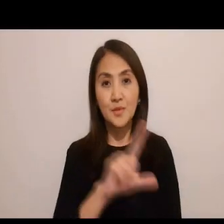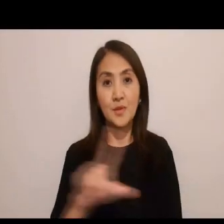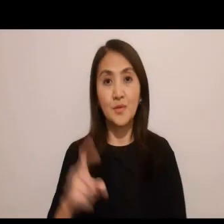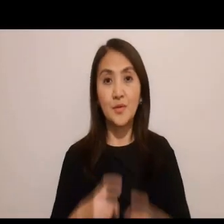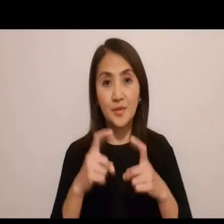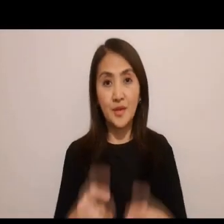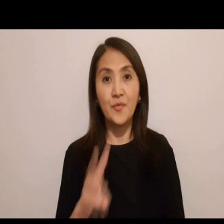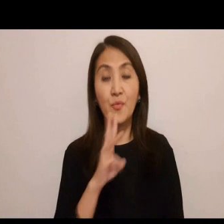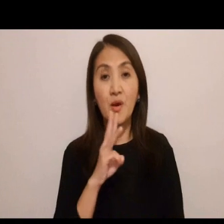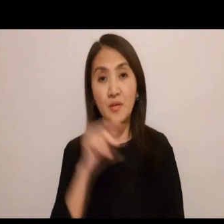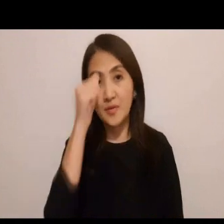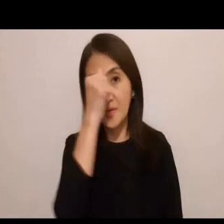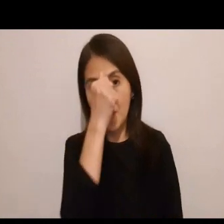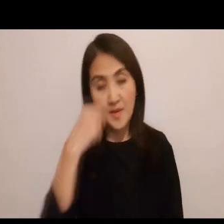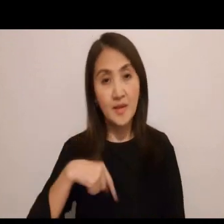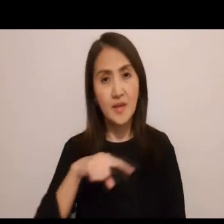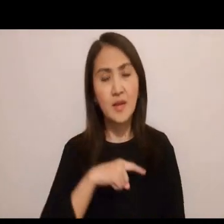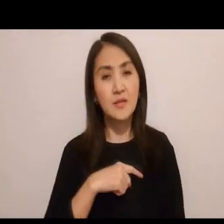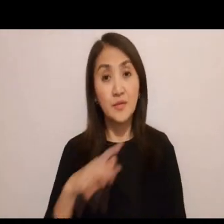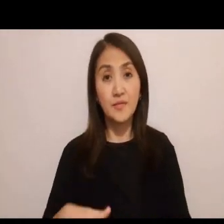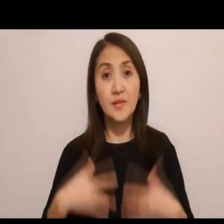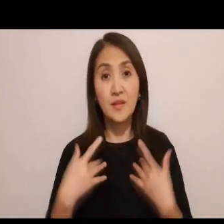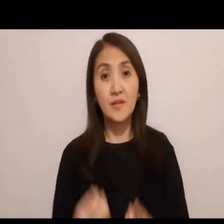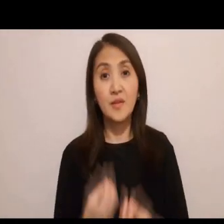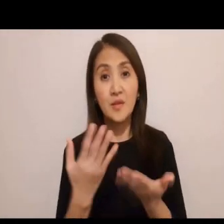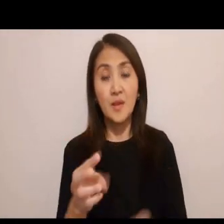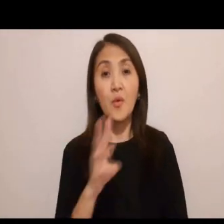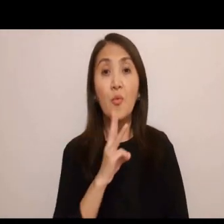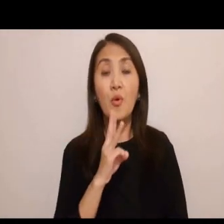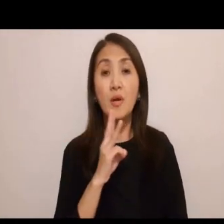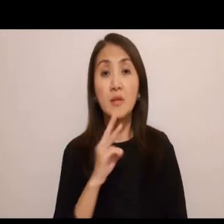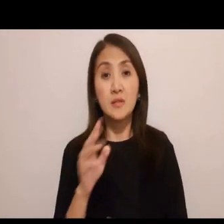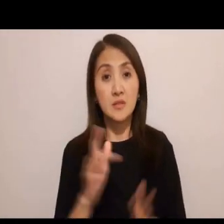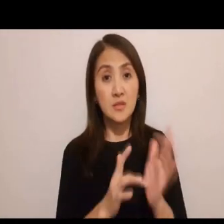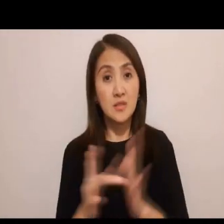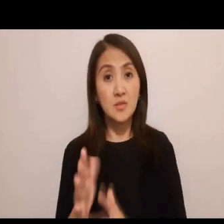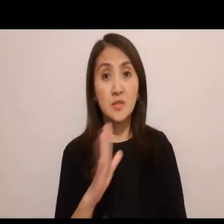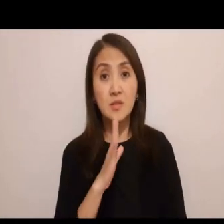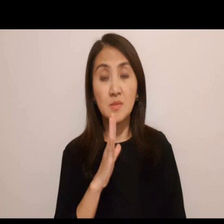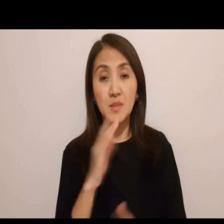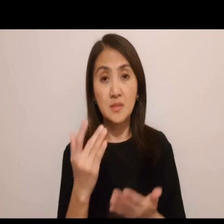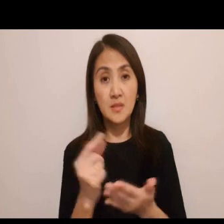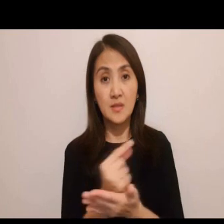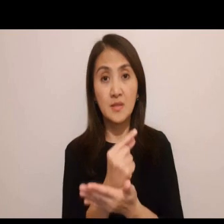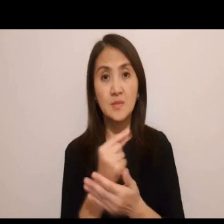The Lord's gift of water reminds us of the life-giving water that Jesus speaks of in the